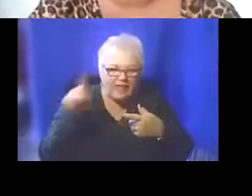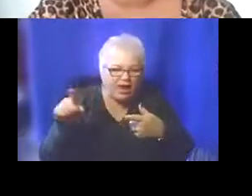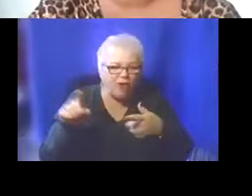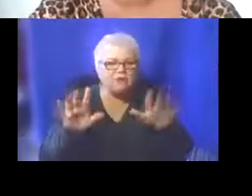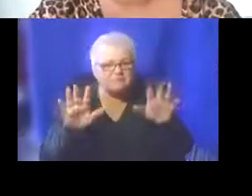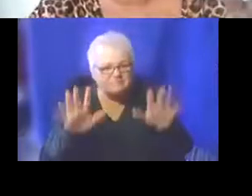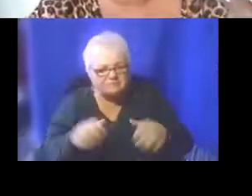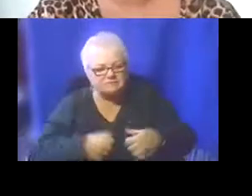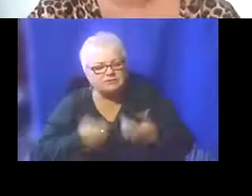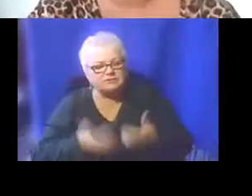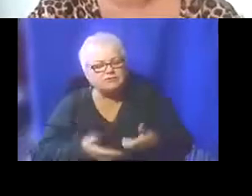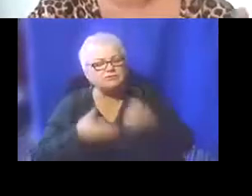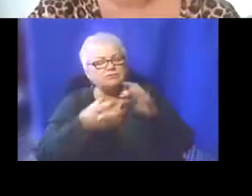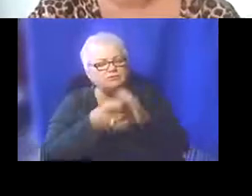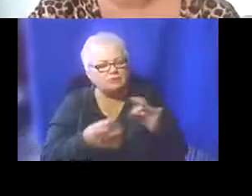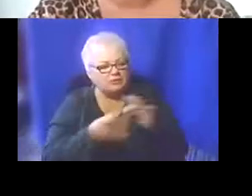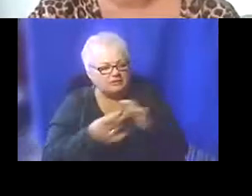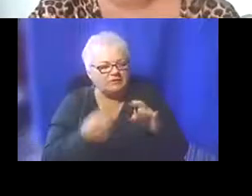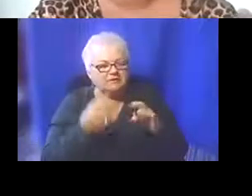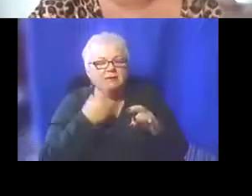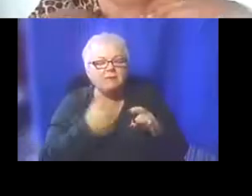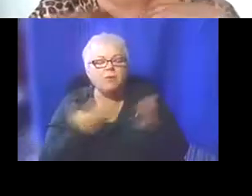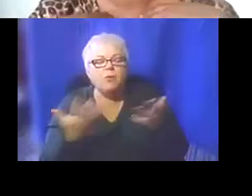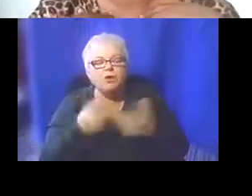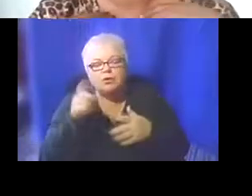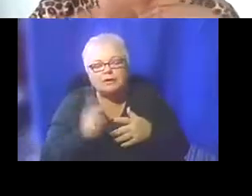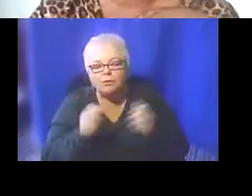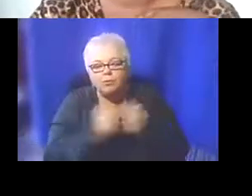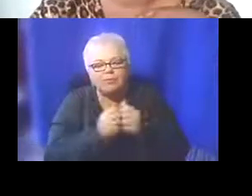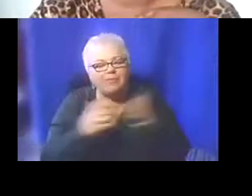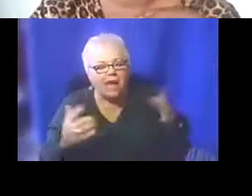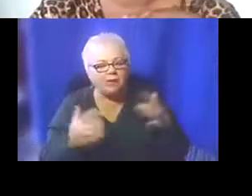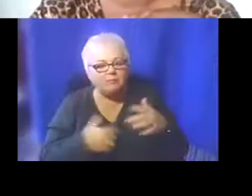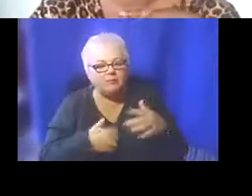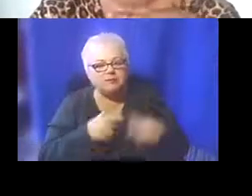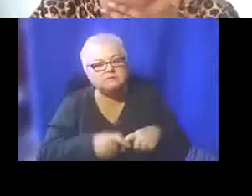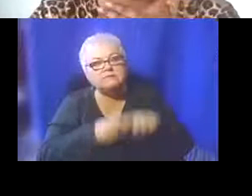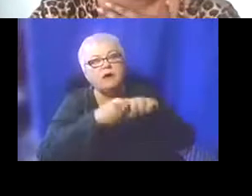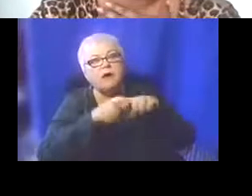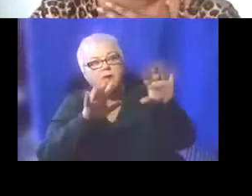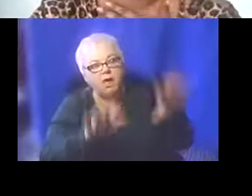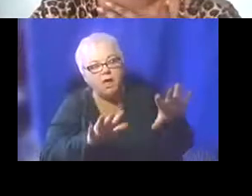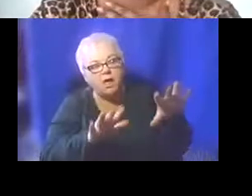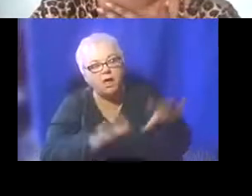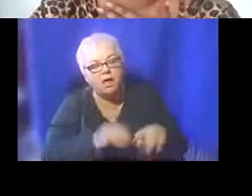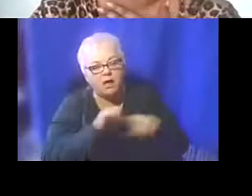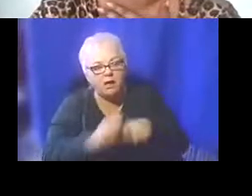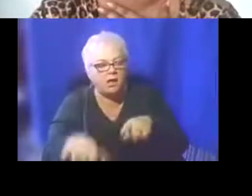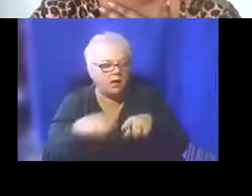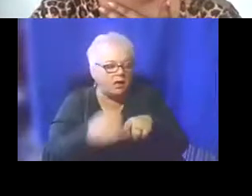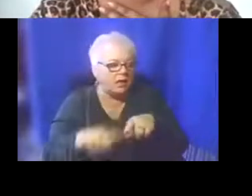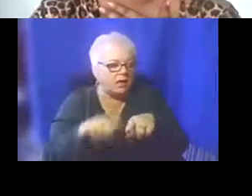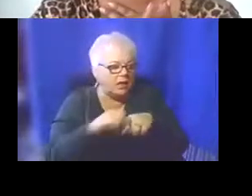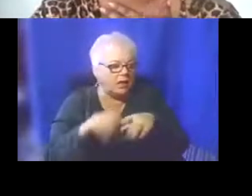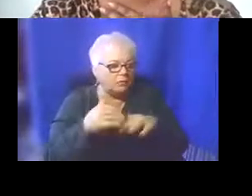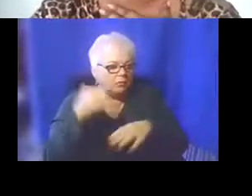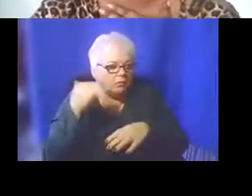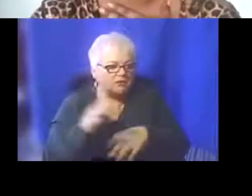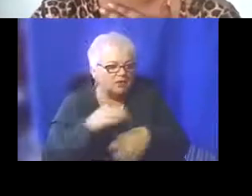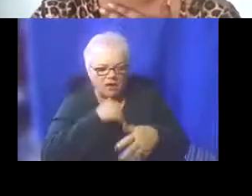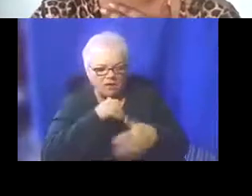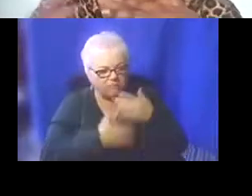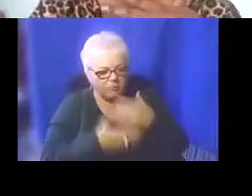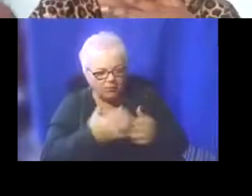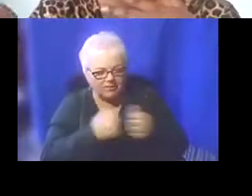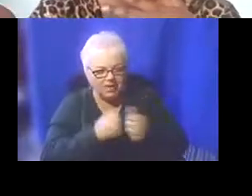tell your story and tell me what your needs are without me stopping you because the language itself is uncomfortable, or me stopping